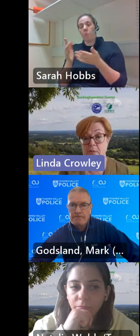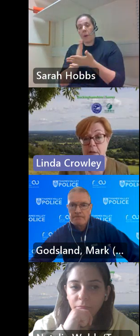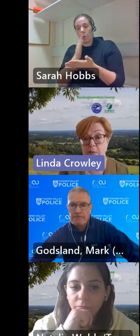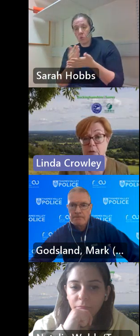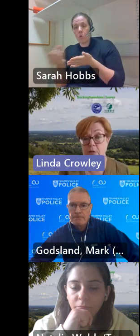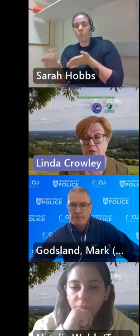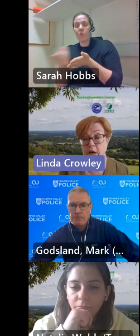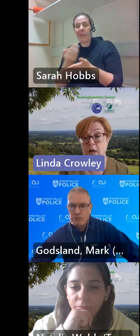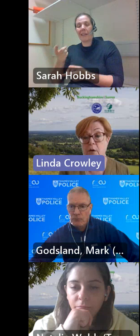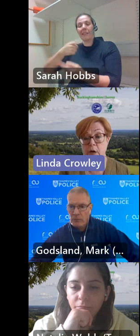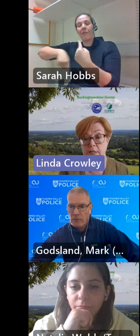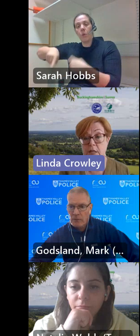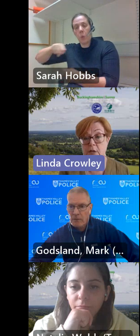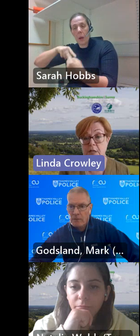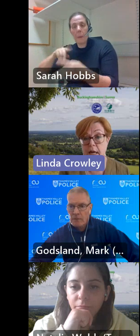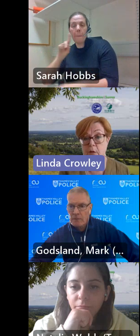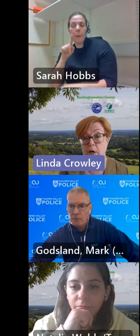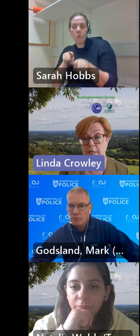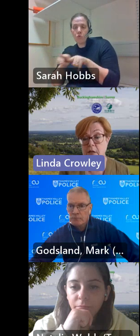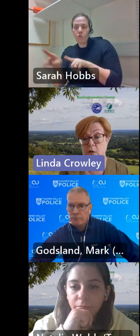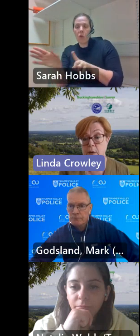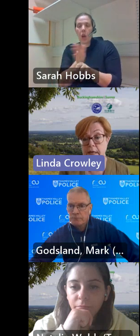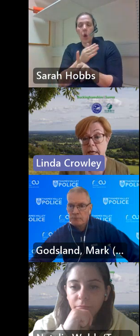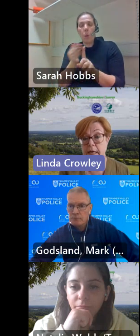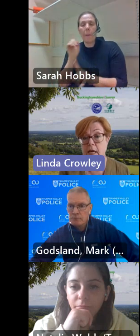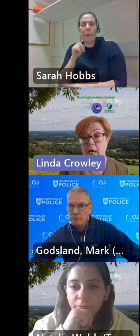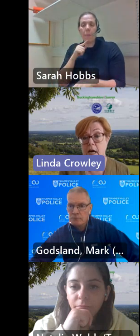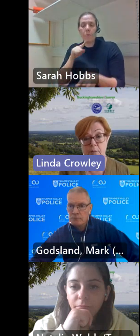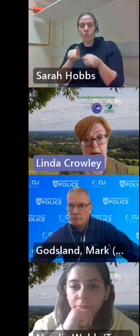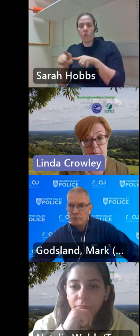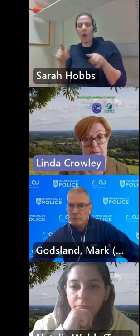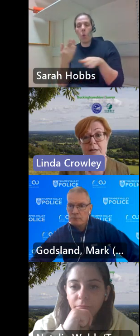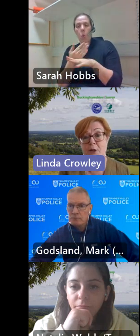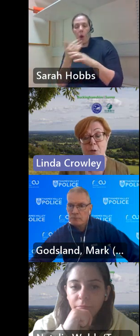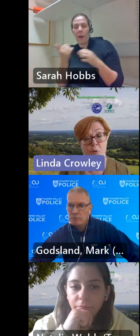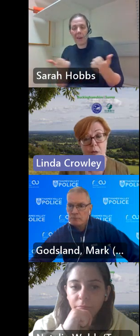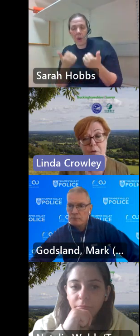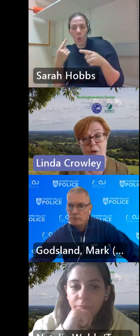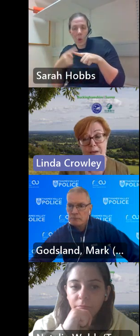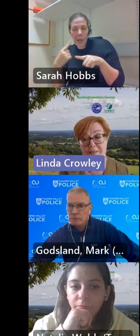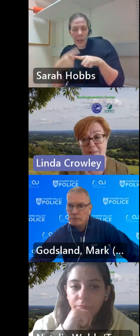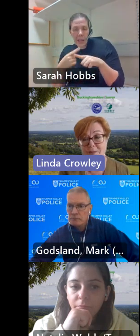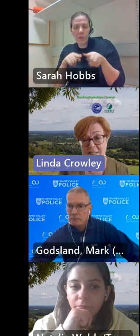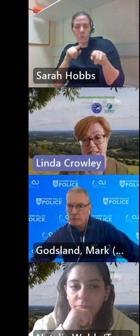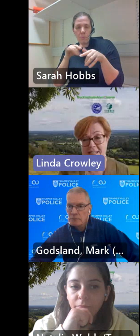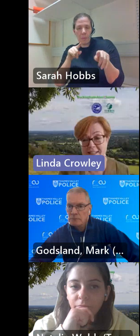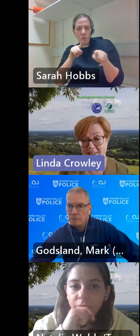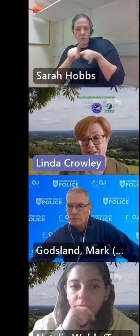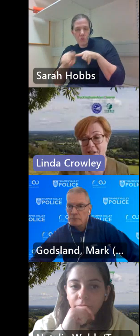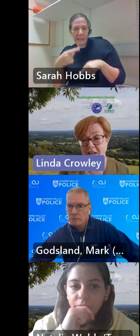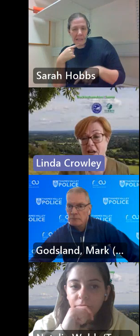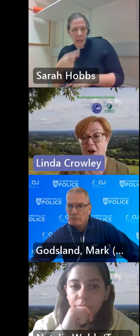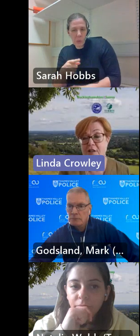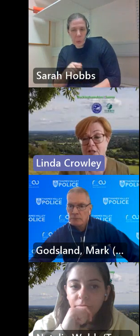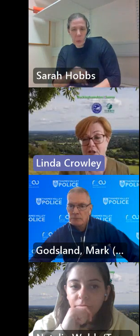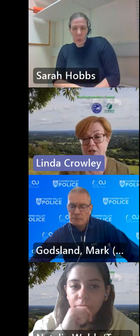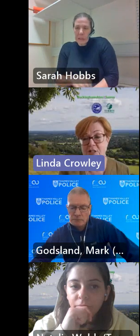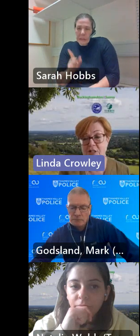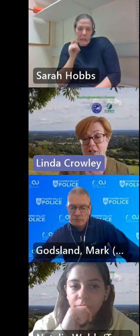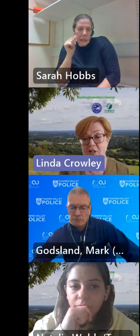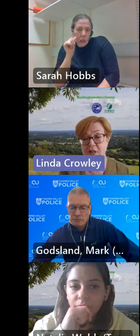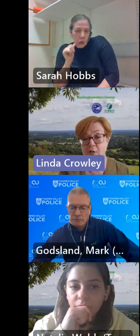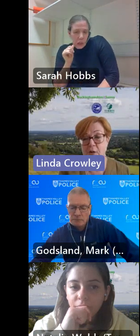the menace of people that try and coerce you to get work done quickly and perhaps tell you porky pies in order to